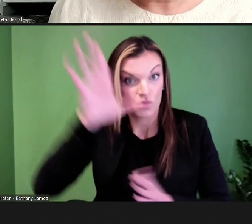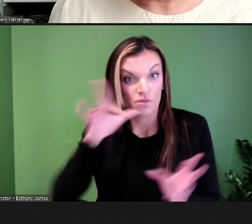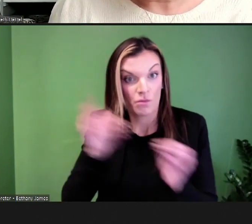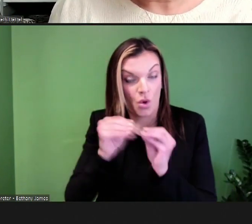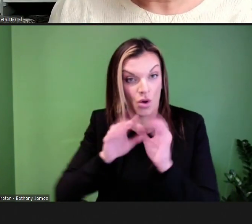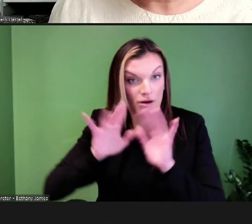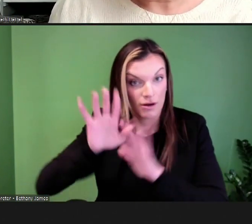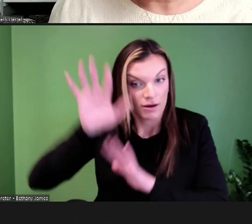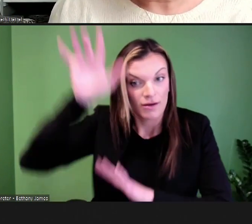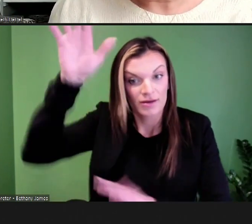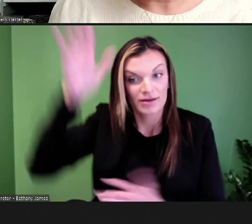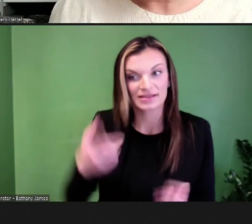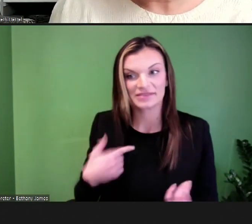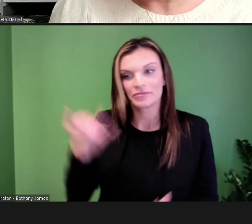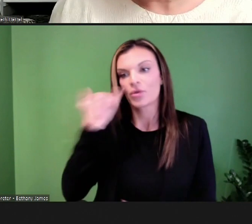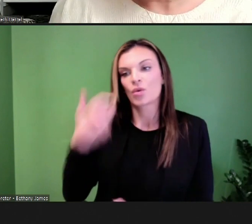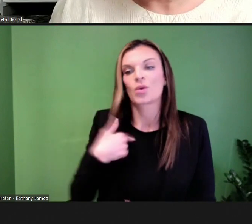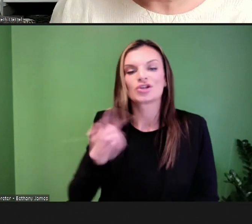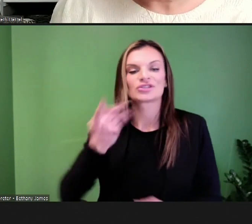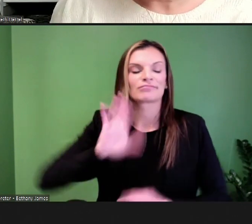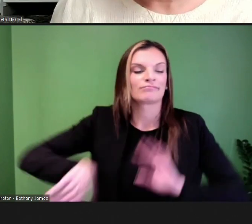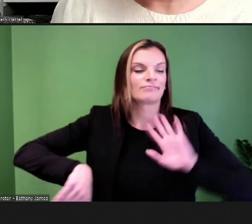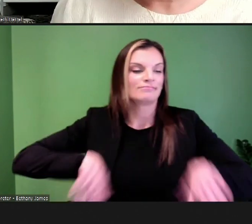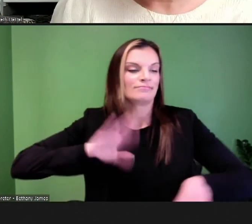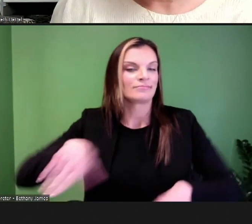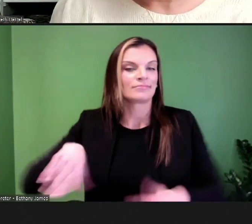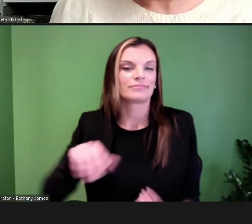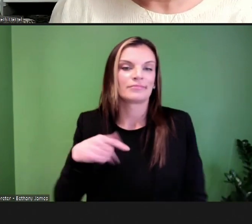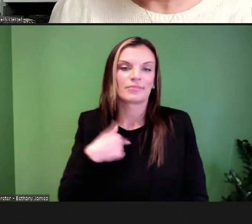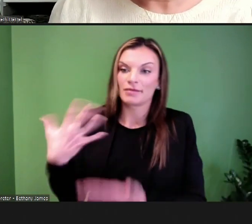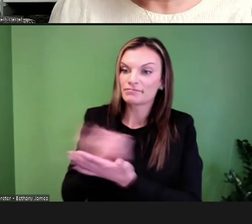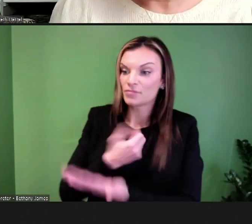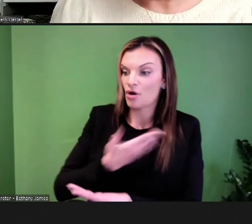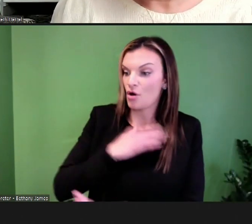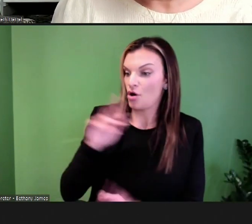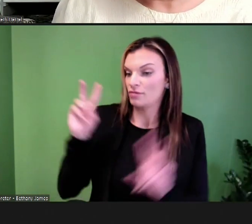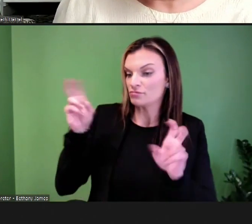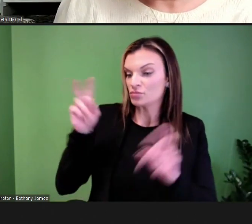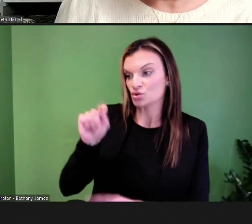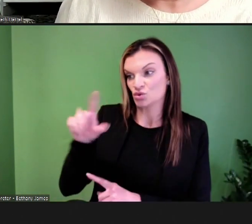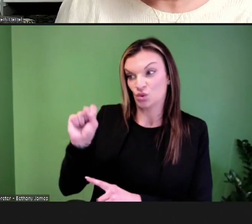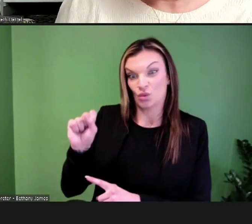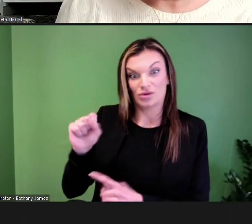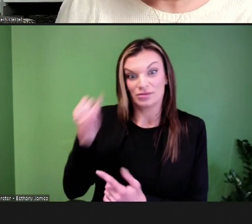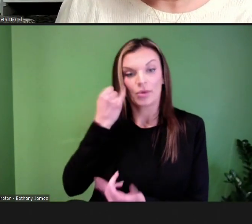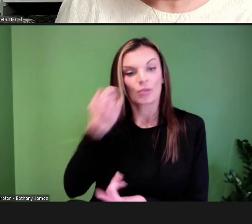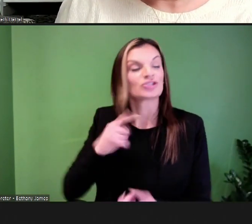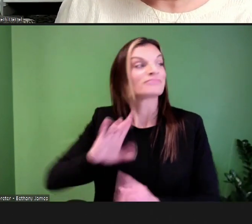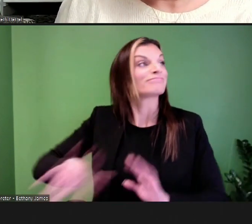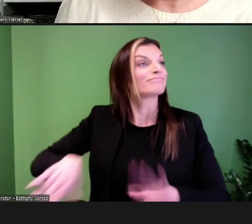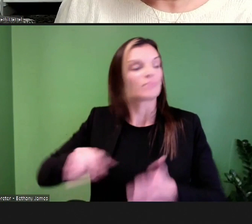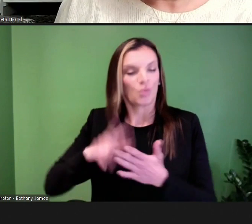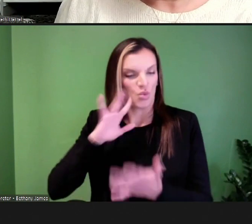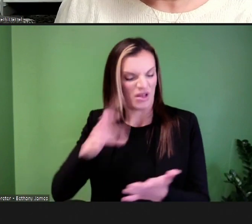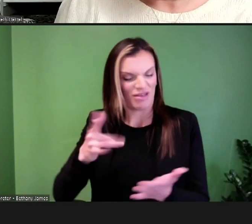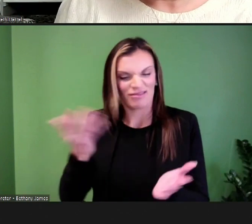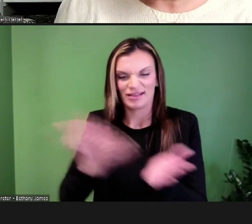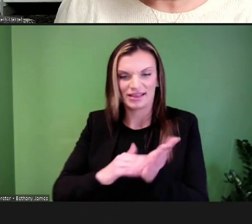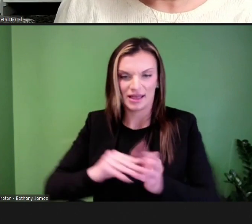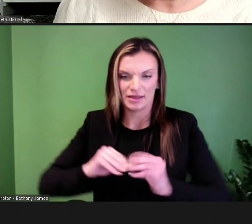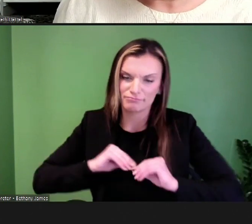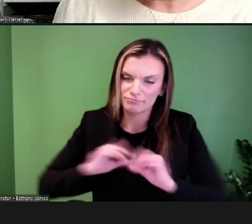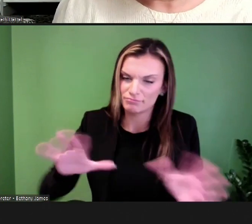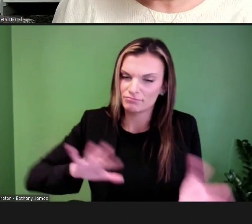a lot of tools, if we don't use the tools we have, we can expect those peaks to be at those really worst